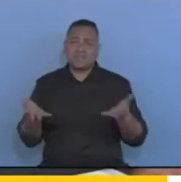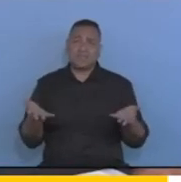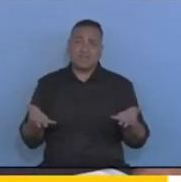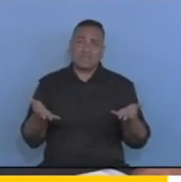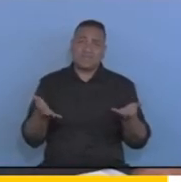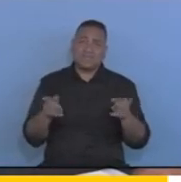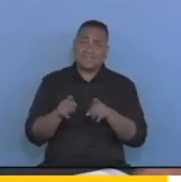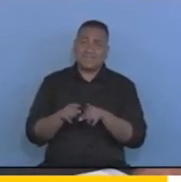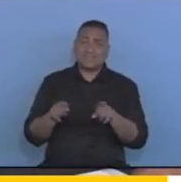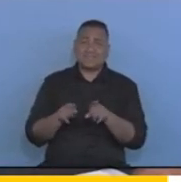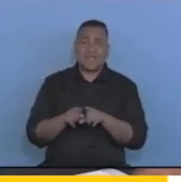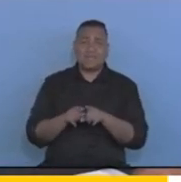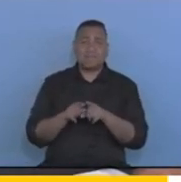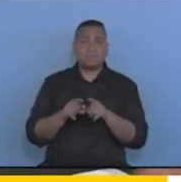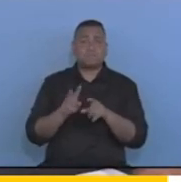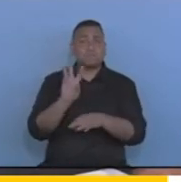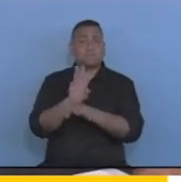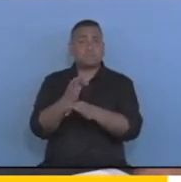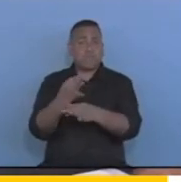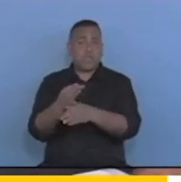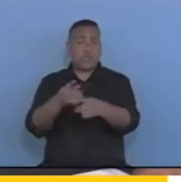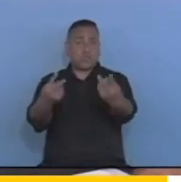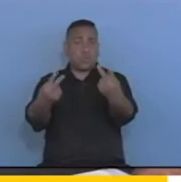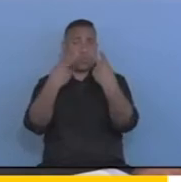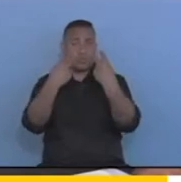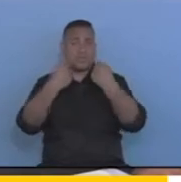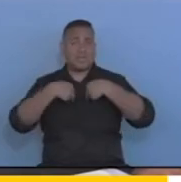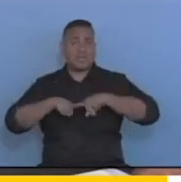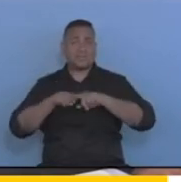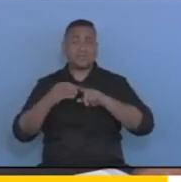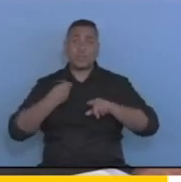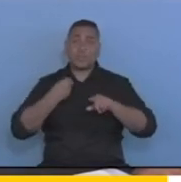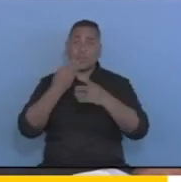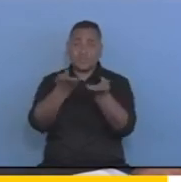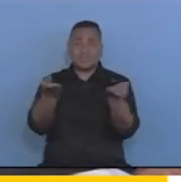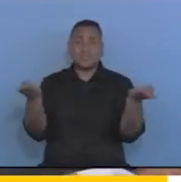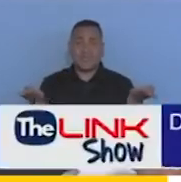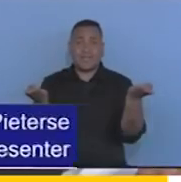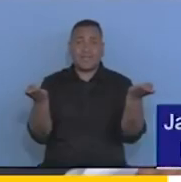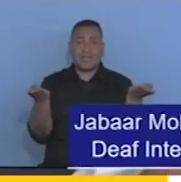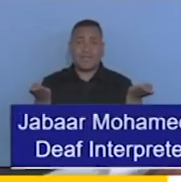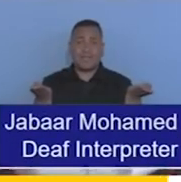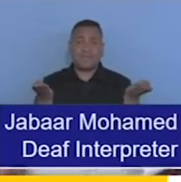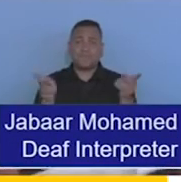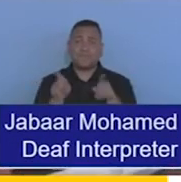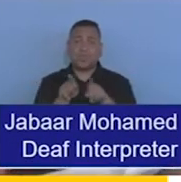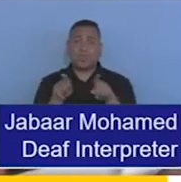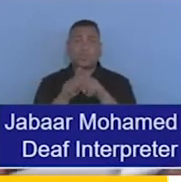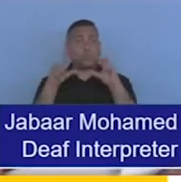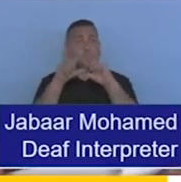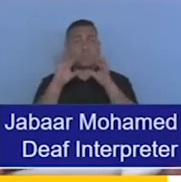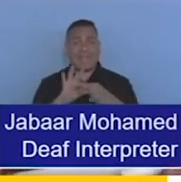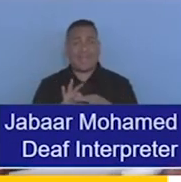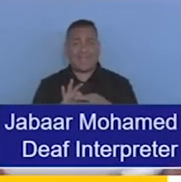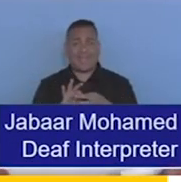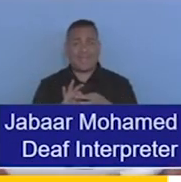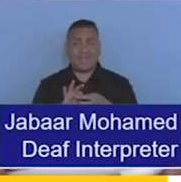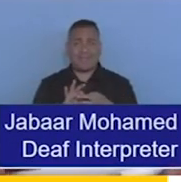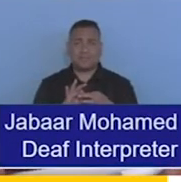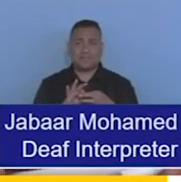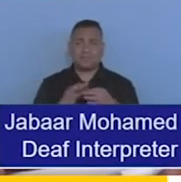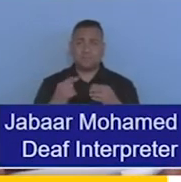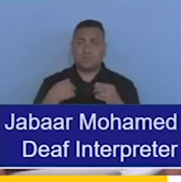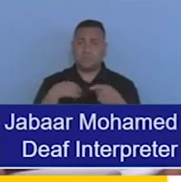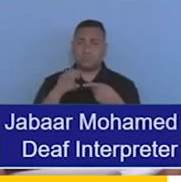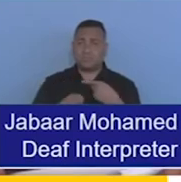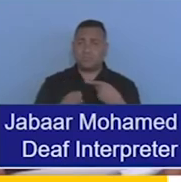you know what, parents, you need to look at. Our youth out there, it's something that you need to look at. And Northlink College is what has come through to me, their safety,